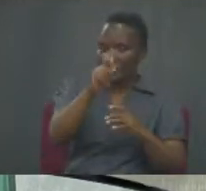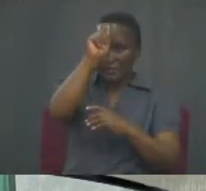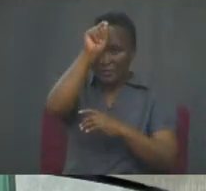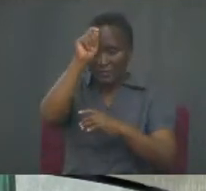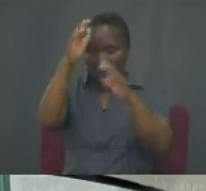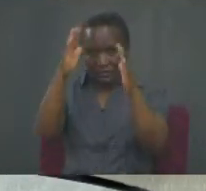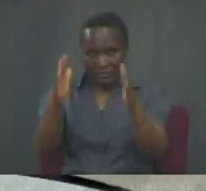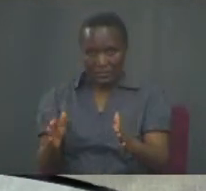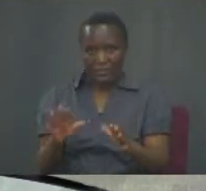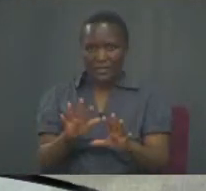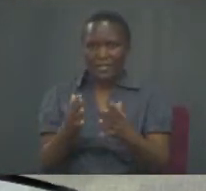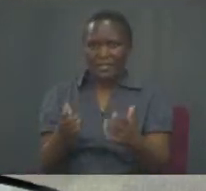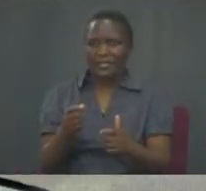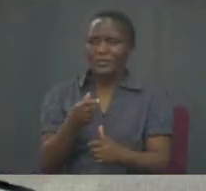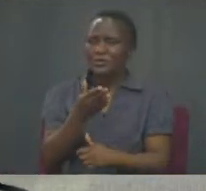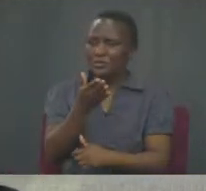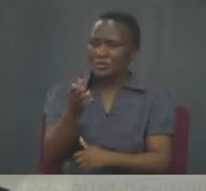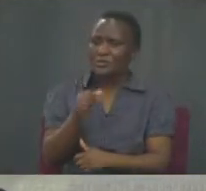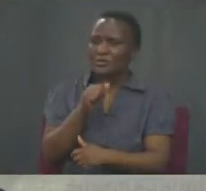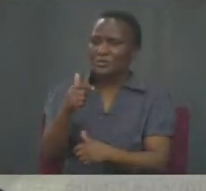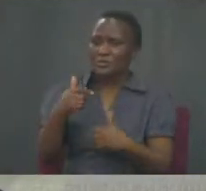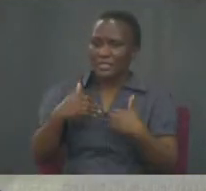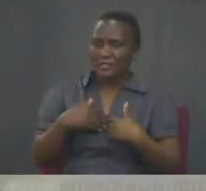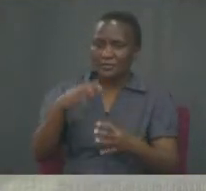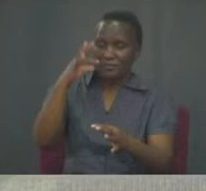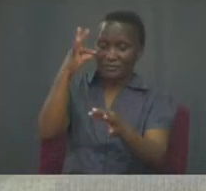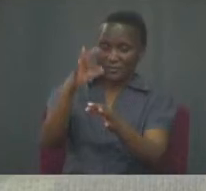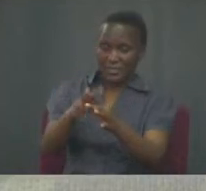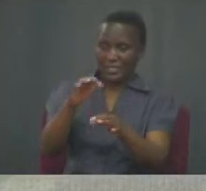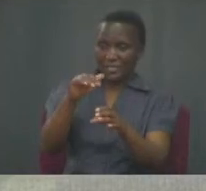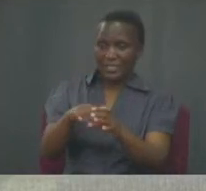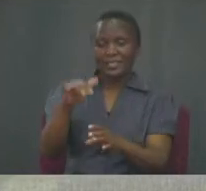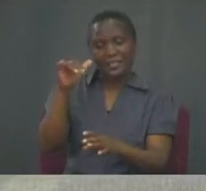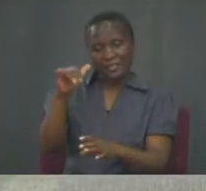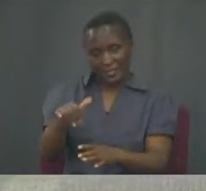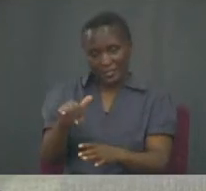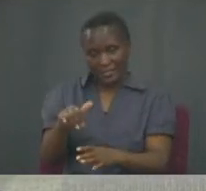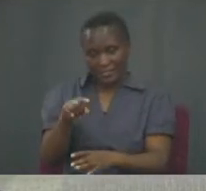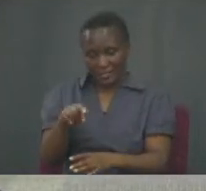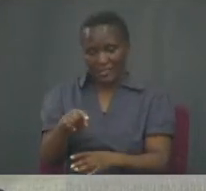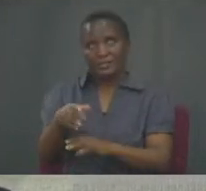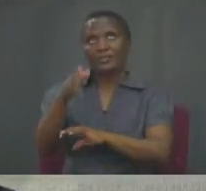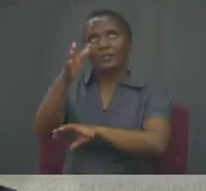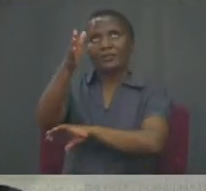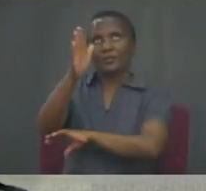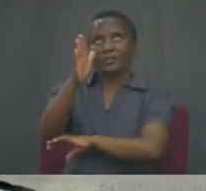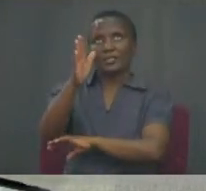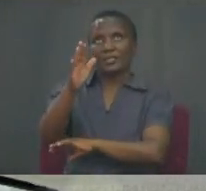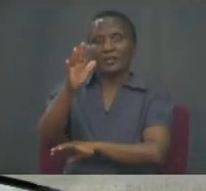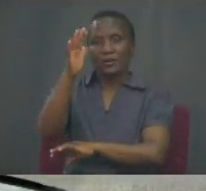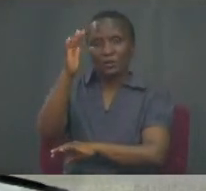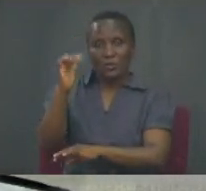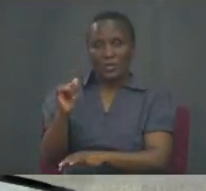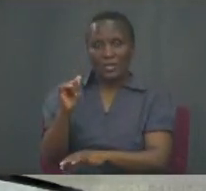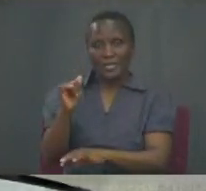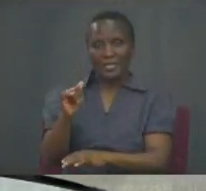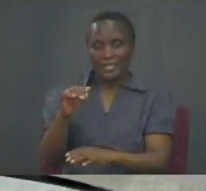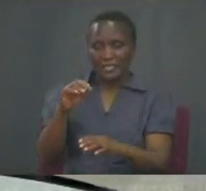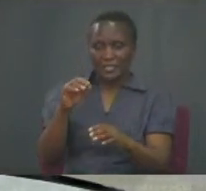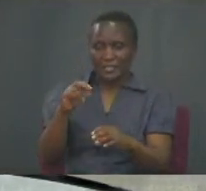such a God? I'm asking you. How can you worry? Why look for false